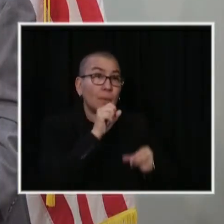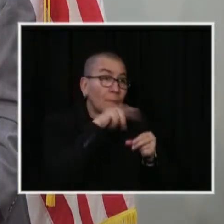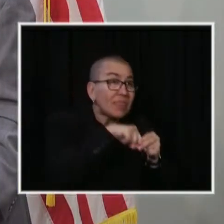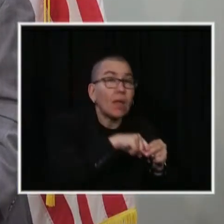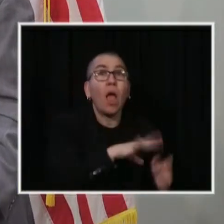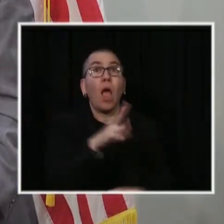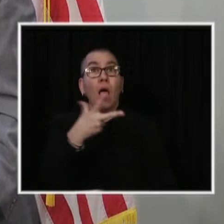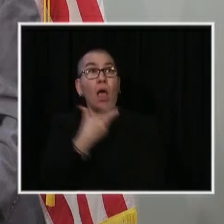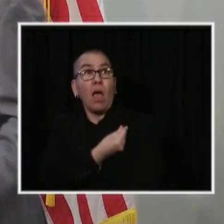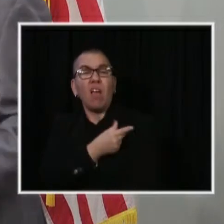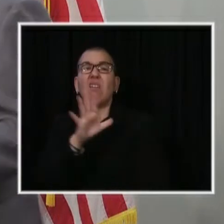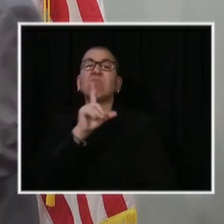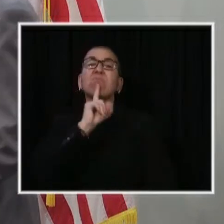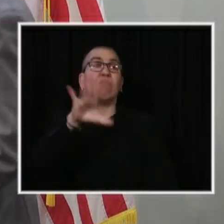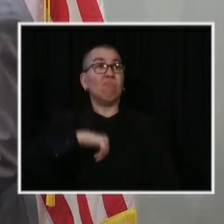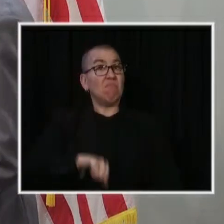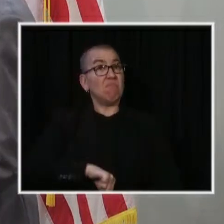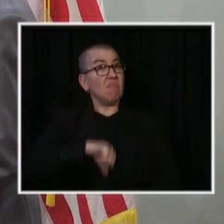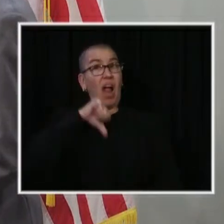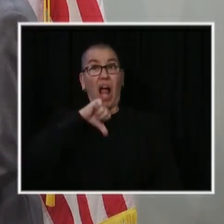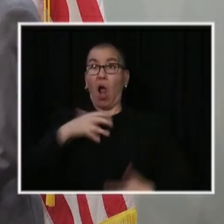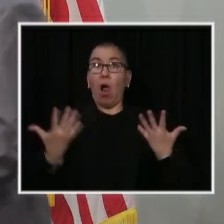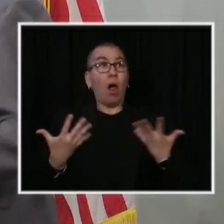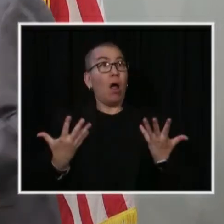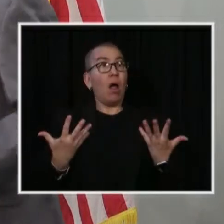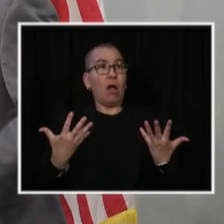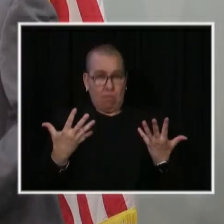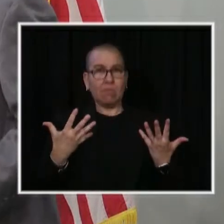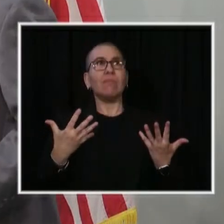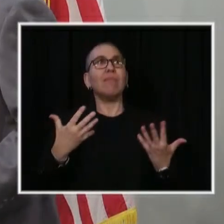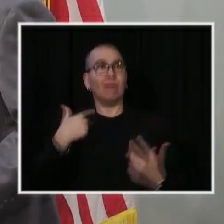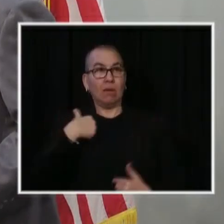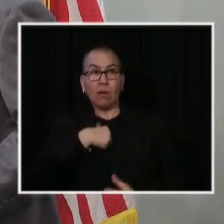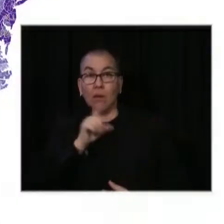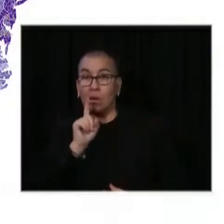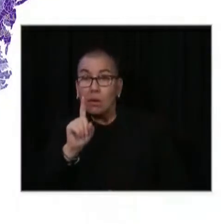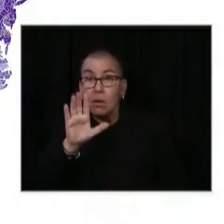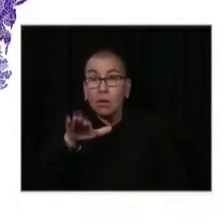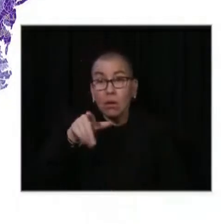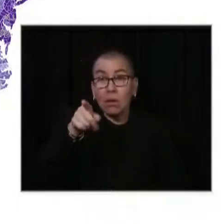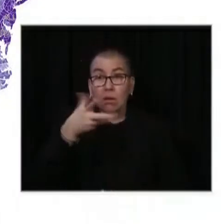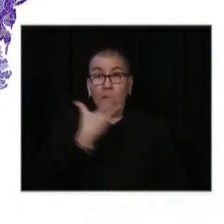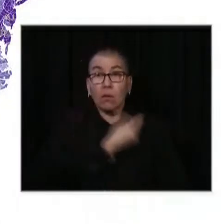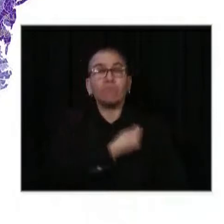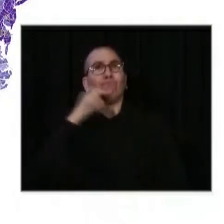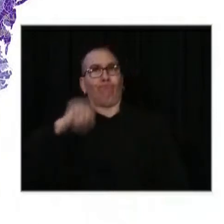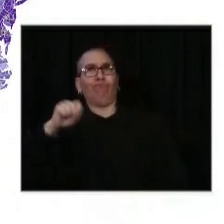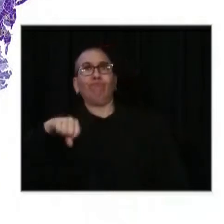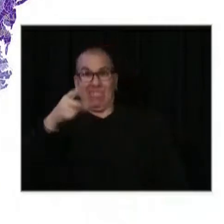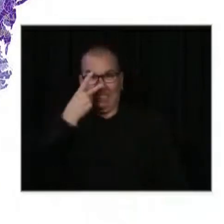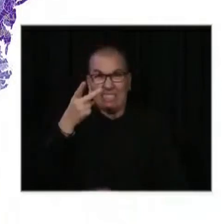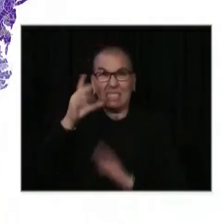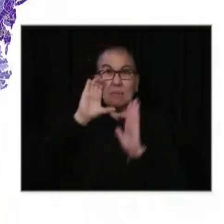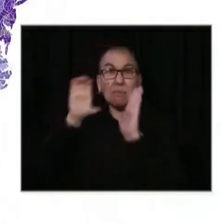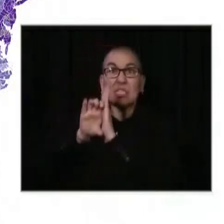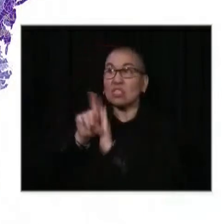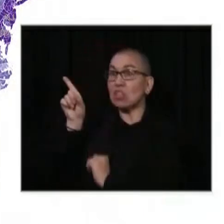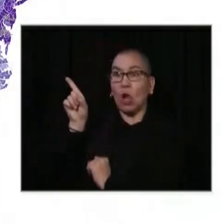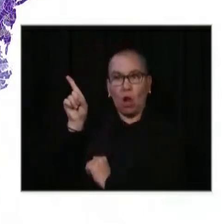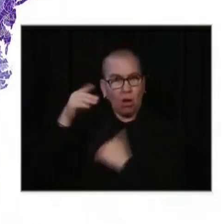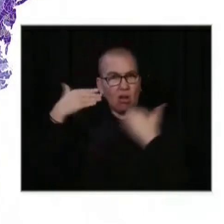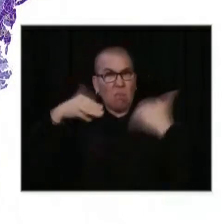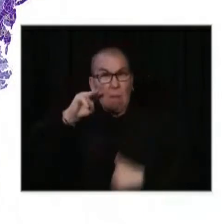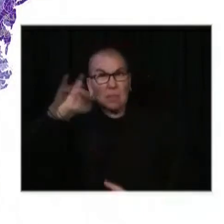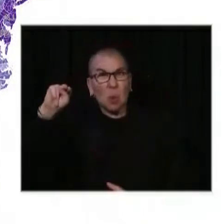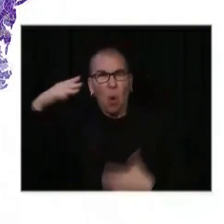you have seen this map. When they go out and ask folks, are you likely to get the vaccine? The purple color means the highest